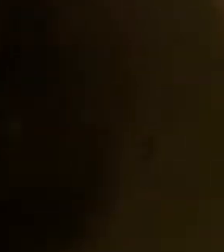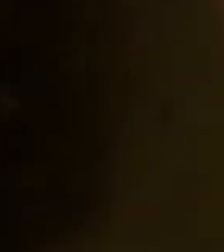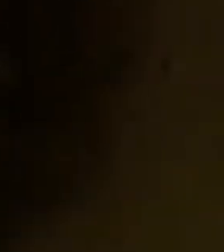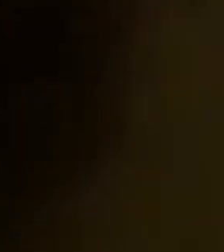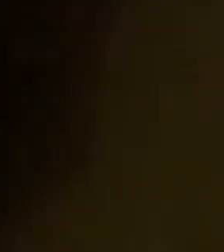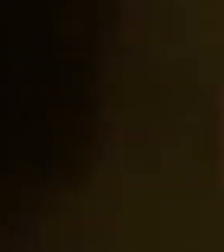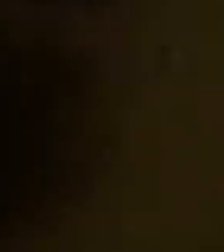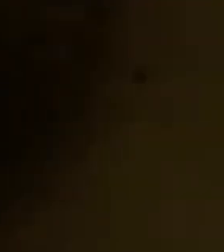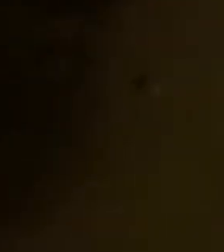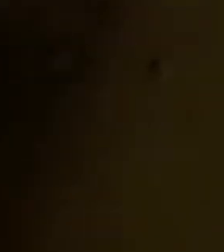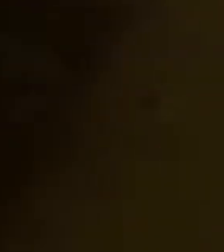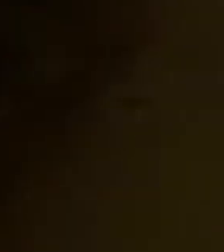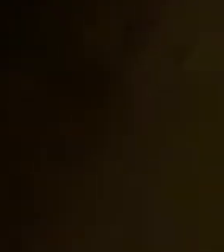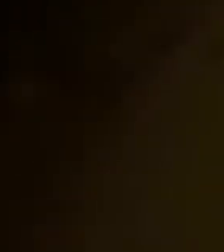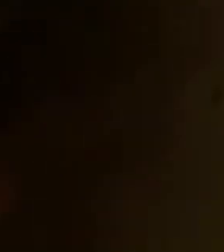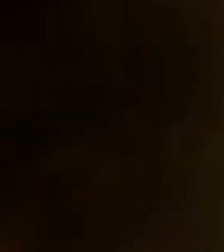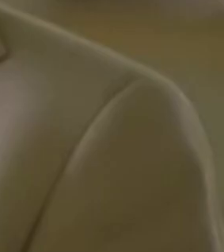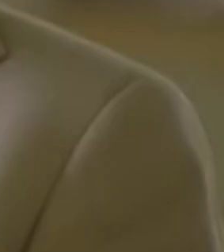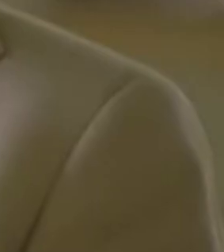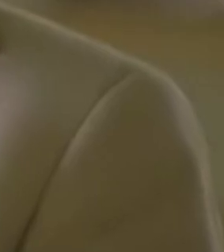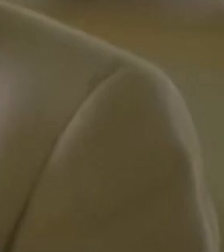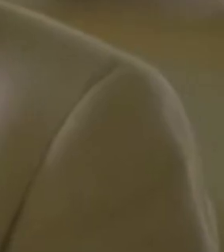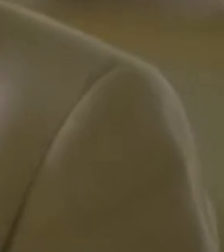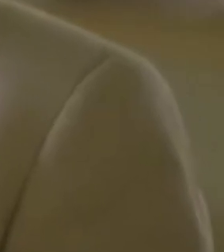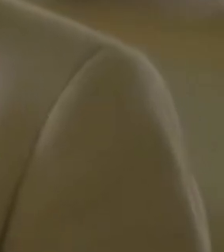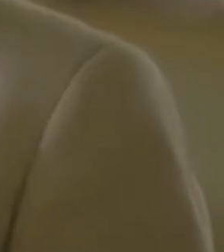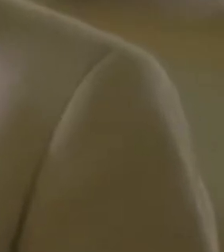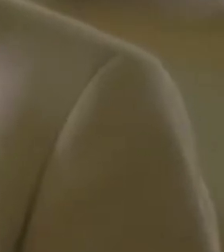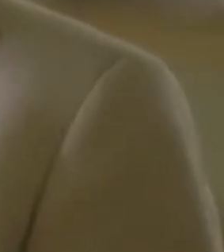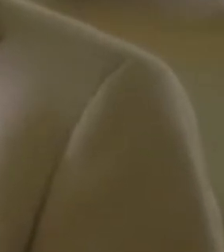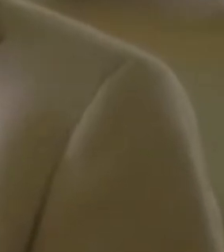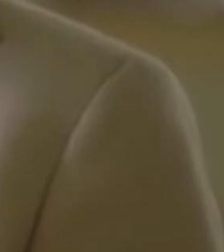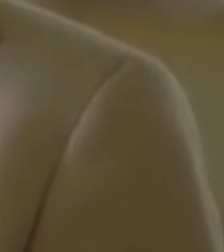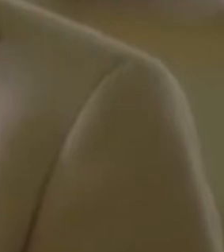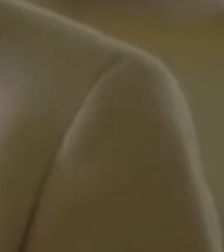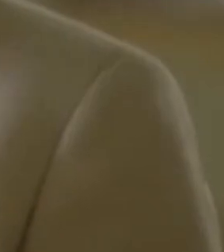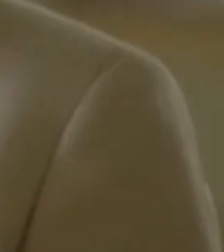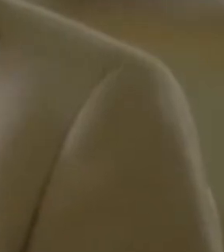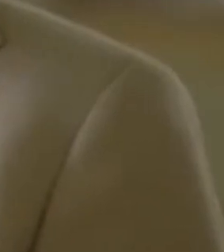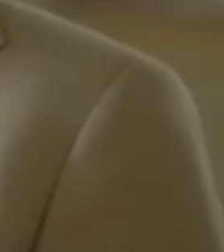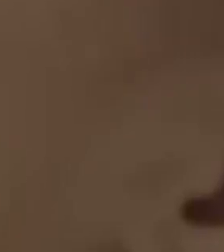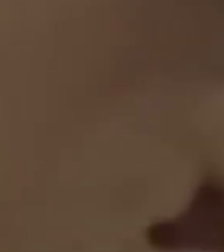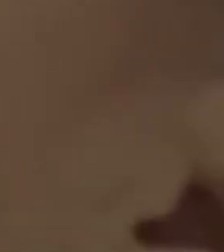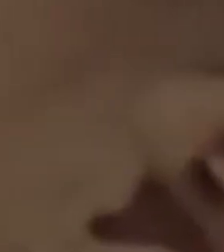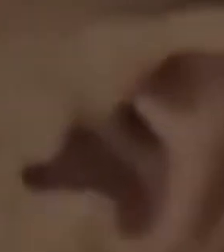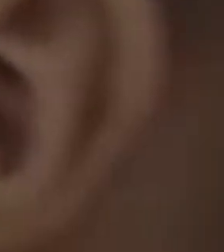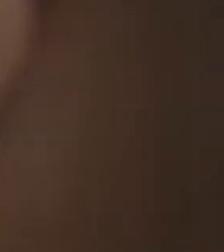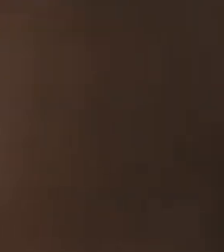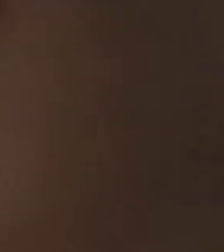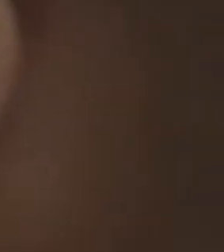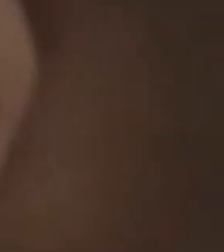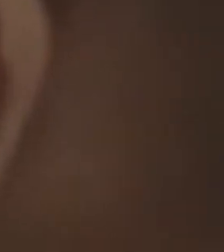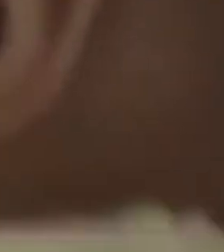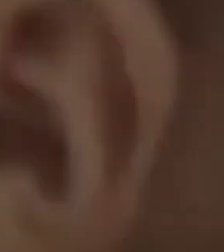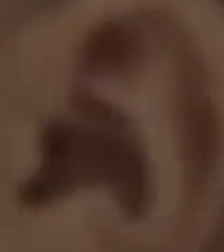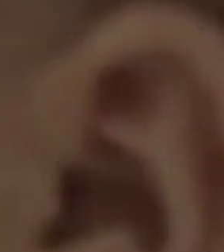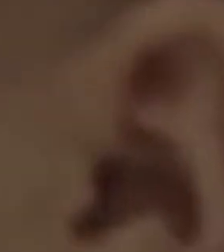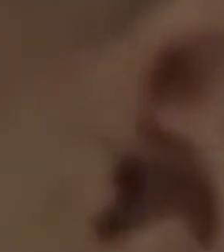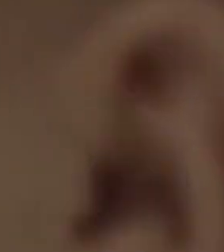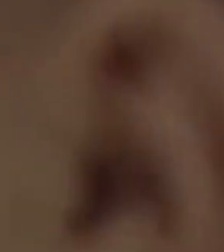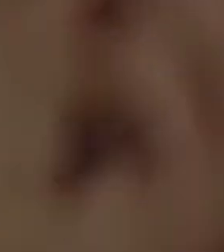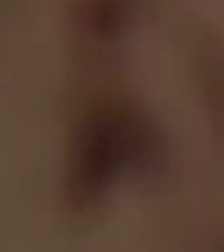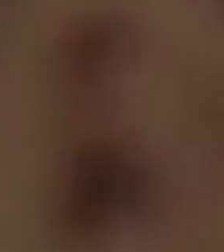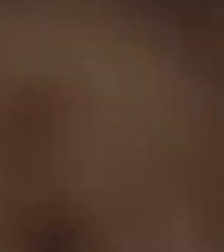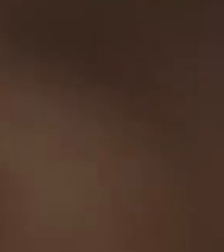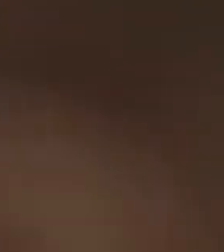connections. Up until about 6 months of age, babies are citizens of the world. They can hear the distinctions in every single